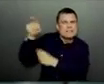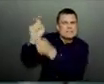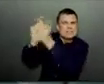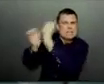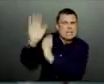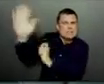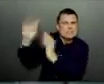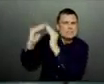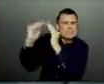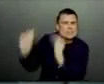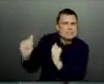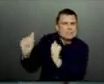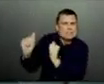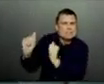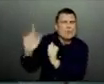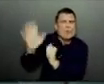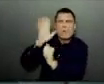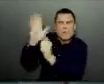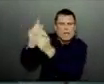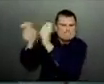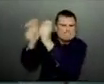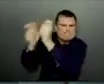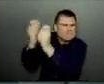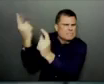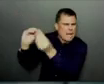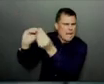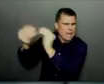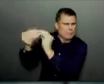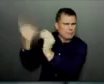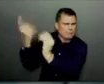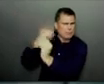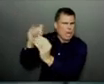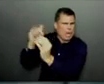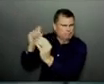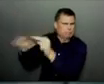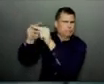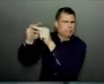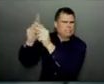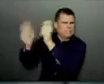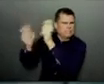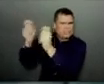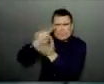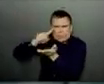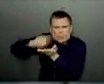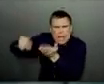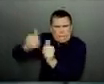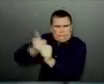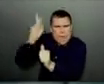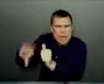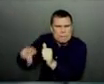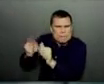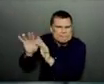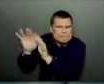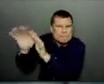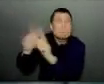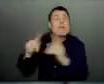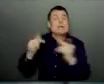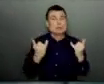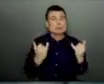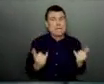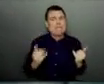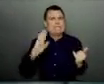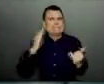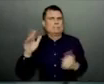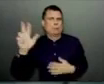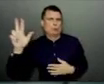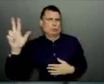on the dashboard on the BCCDC website, but the numbers for today are 36 new cases. That